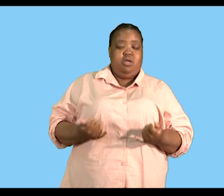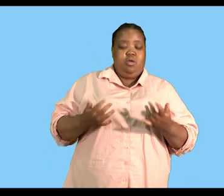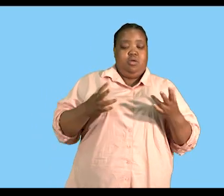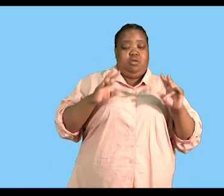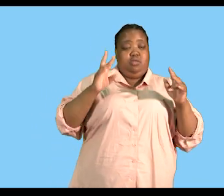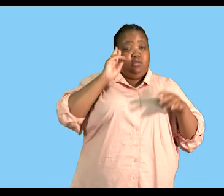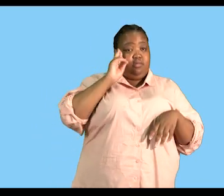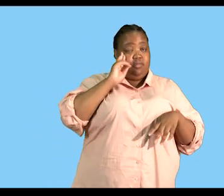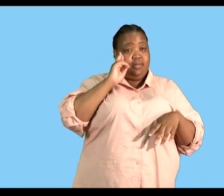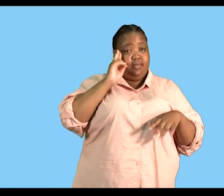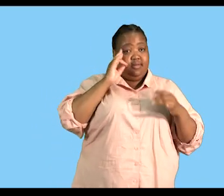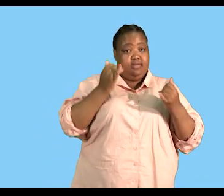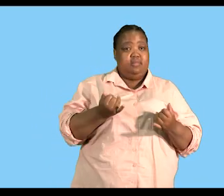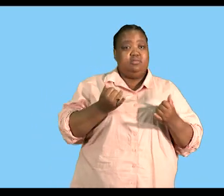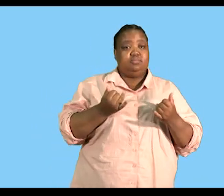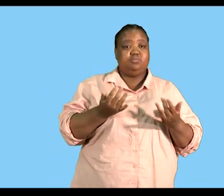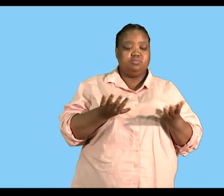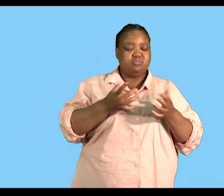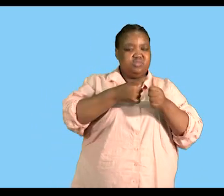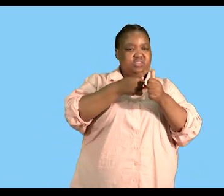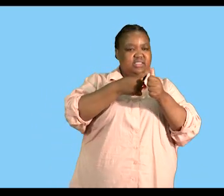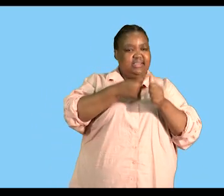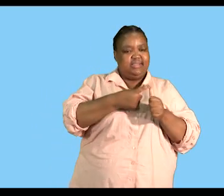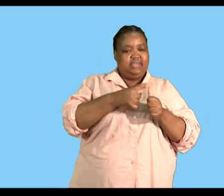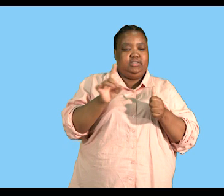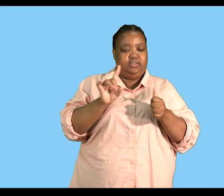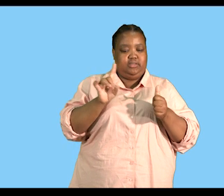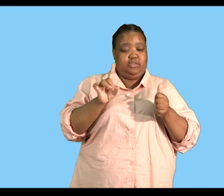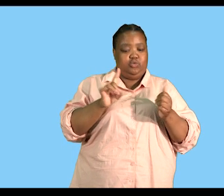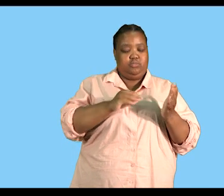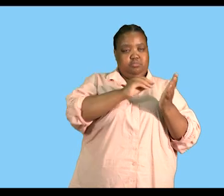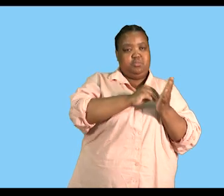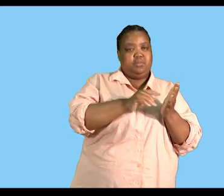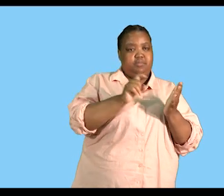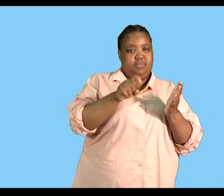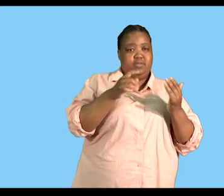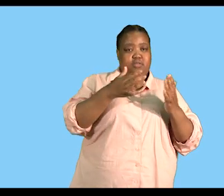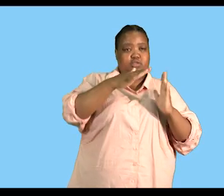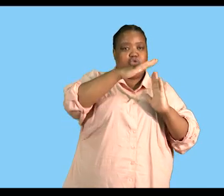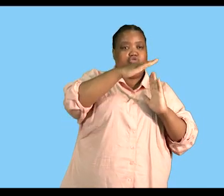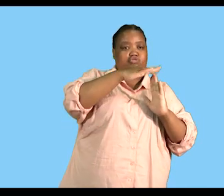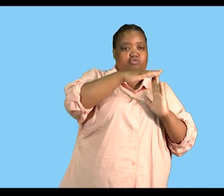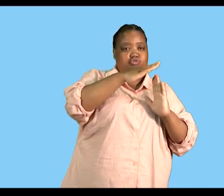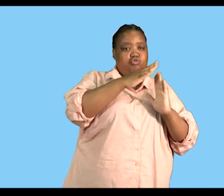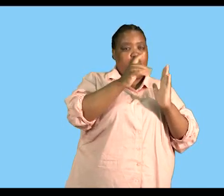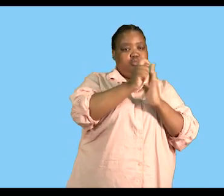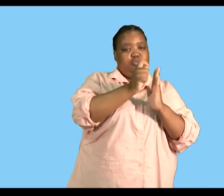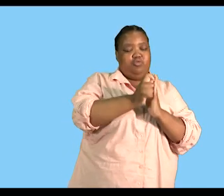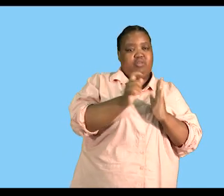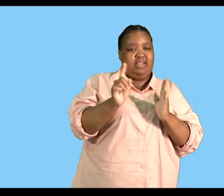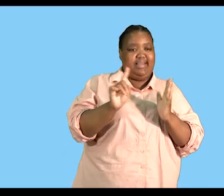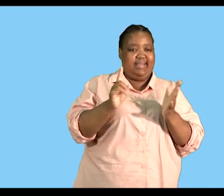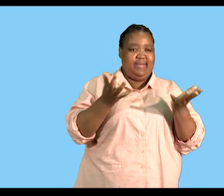electricity, so now remember we must also indicate what are we calculating. At the top there you can write